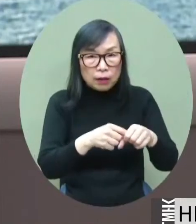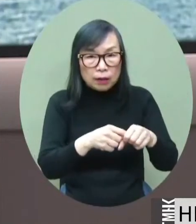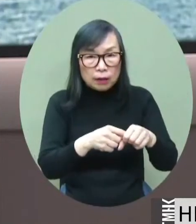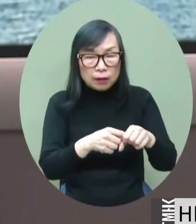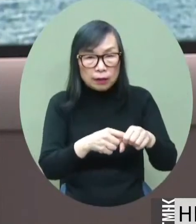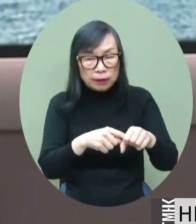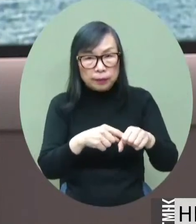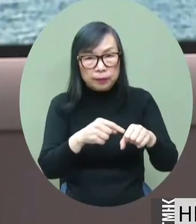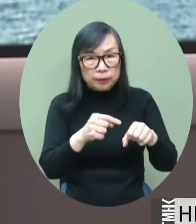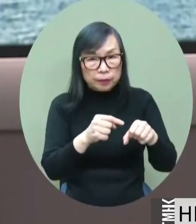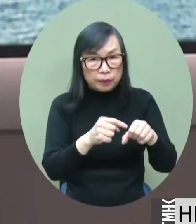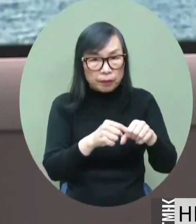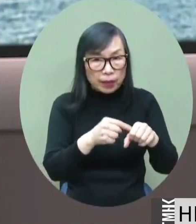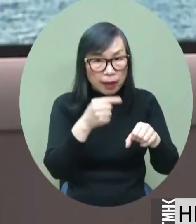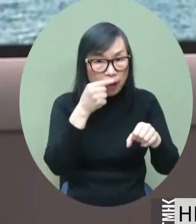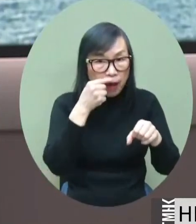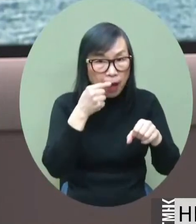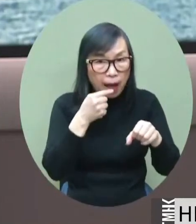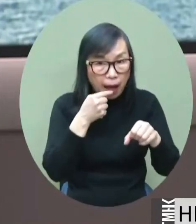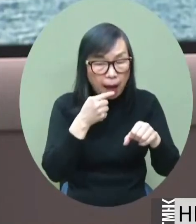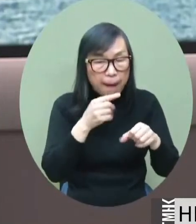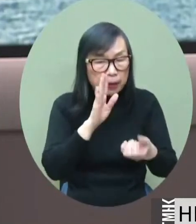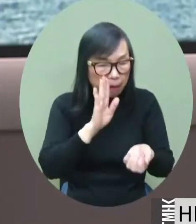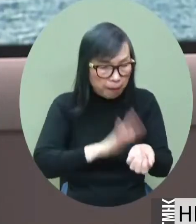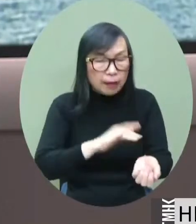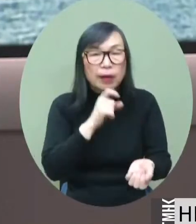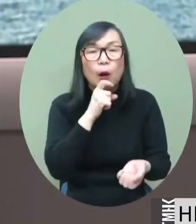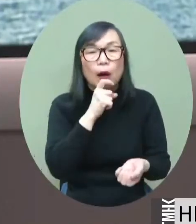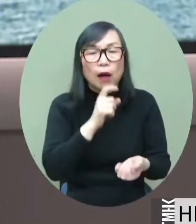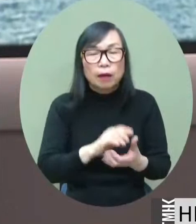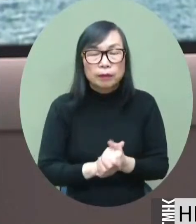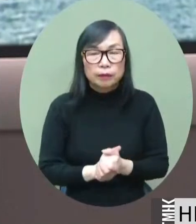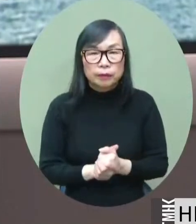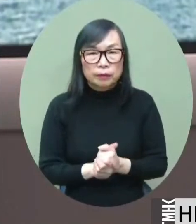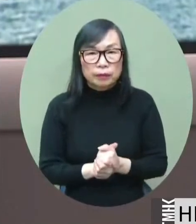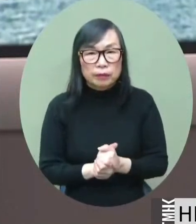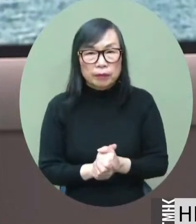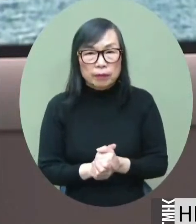then when he was admitted to the ward, the